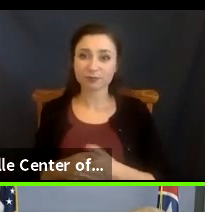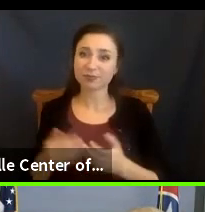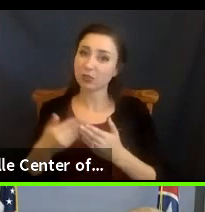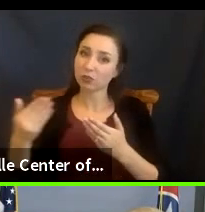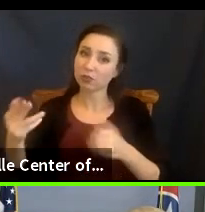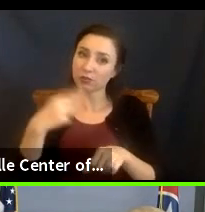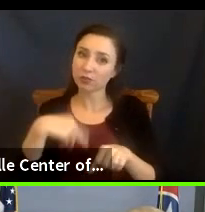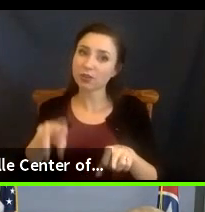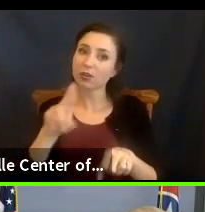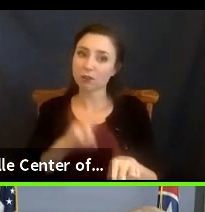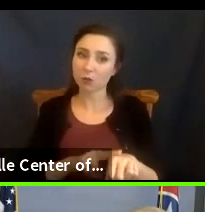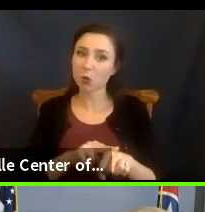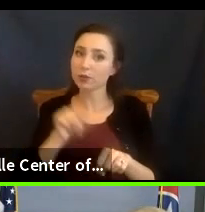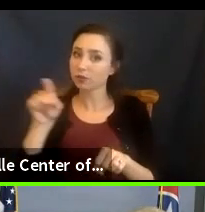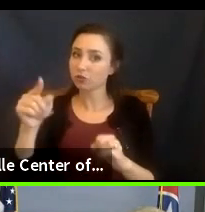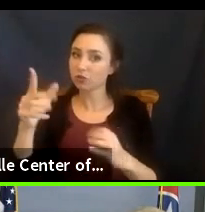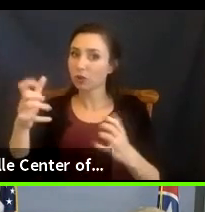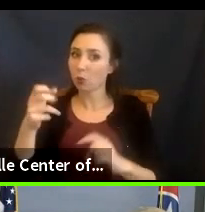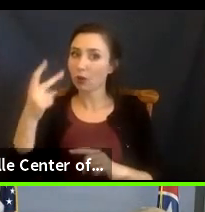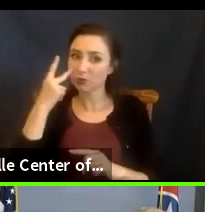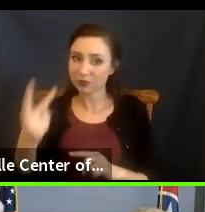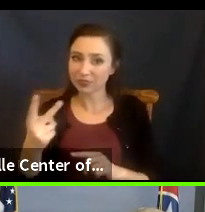that she would like to see